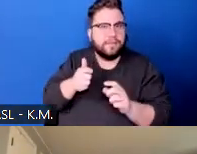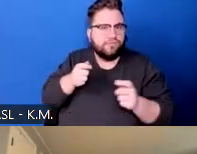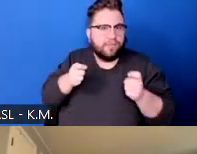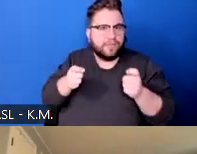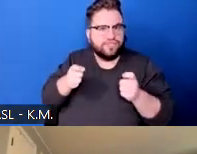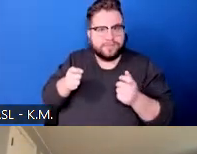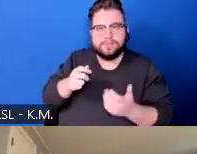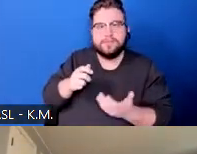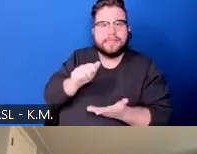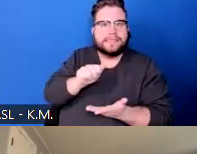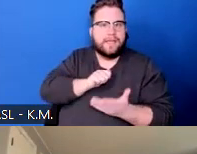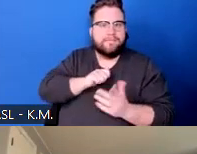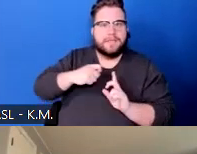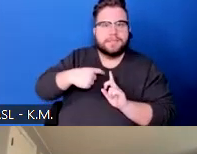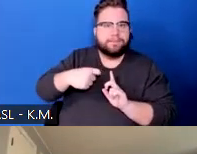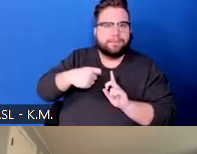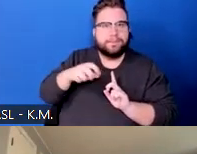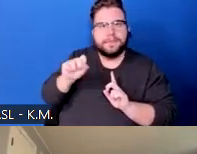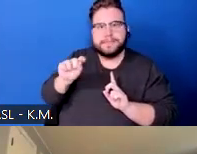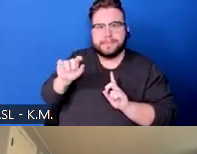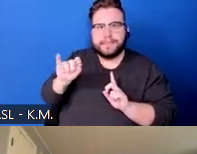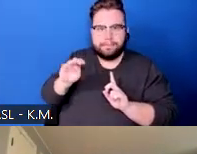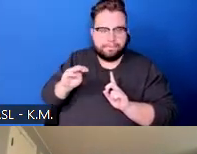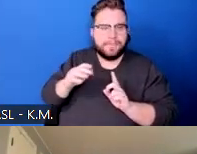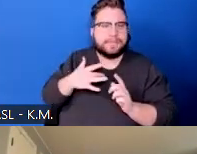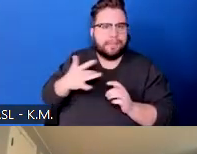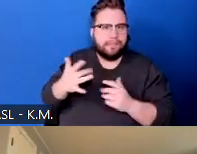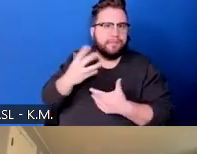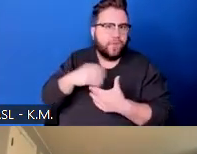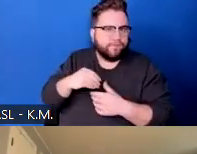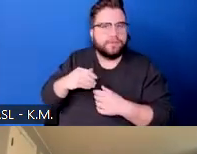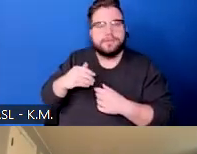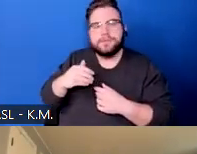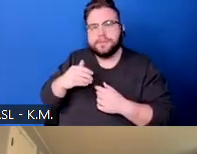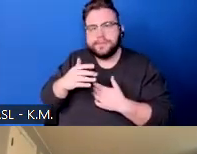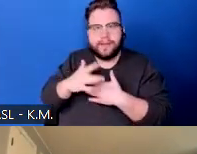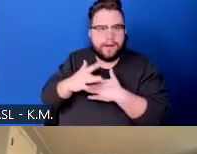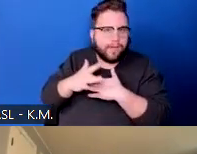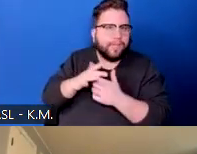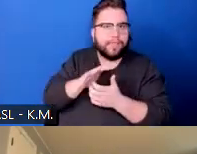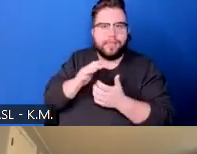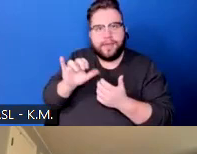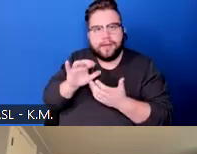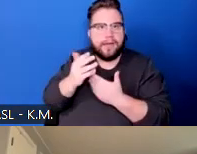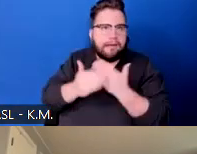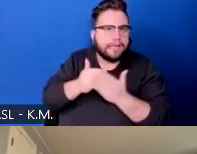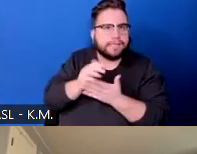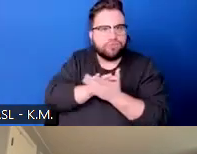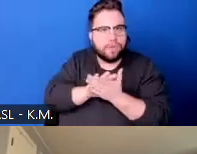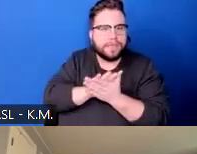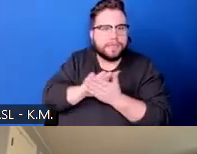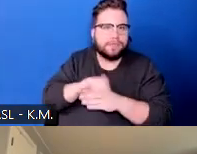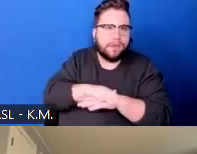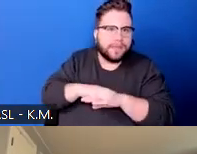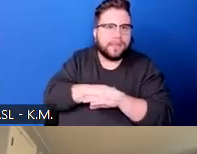soothing behaviors often involve some kind of tactile input. So rubbing one's hands to getting some tapping that